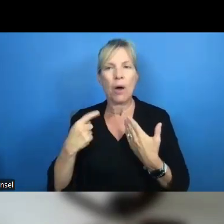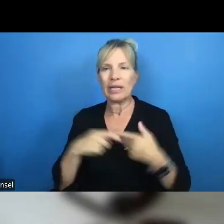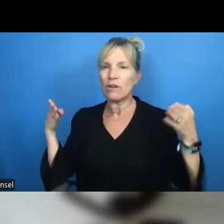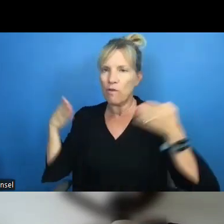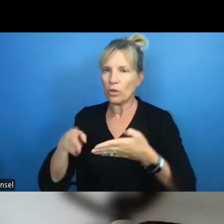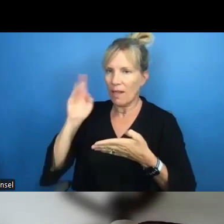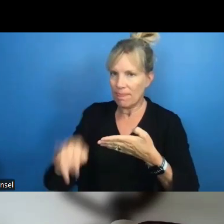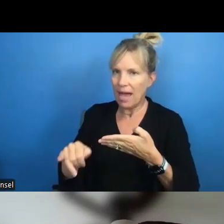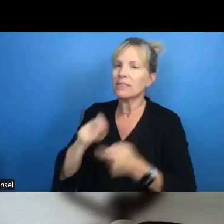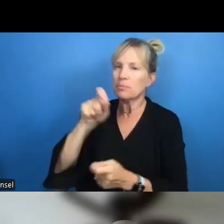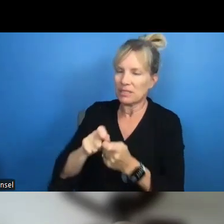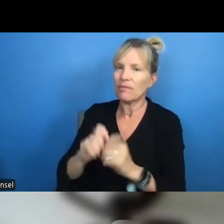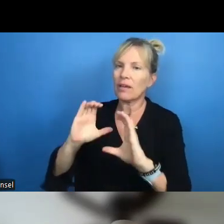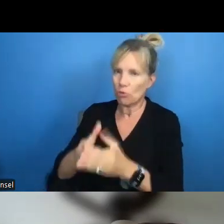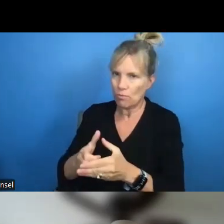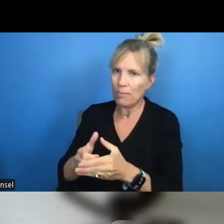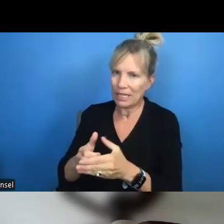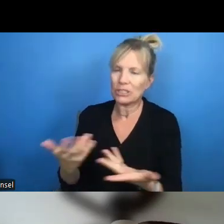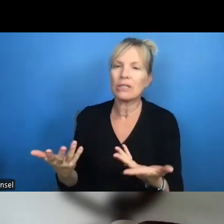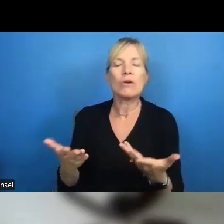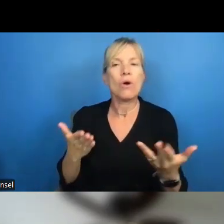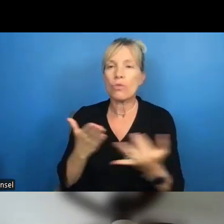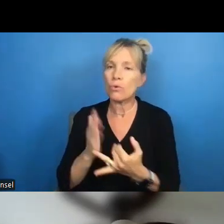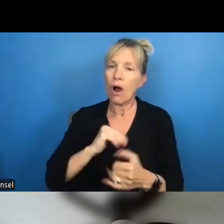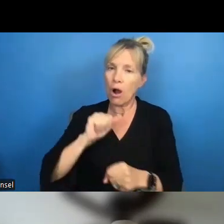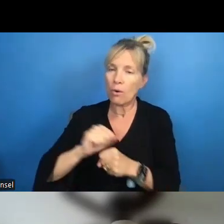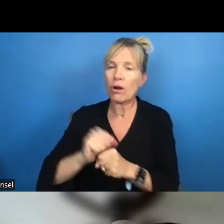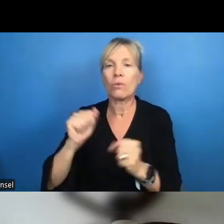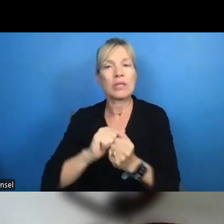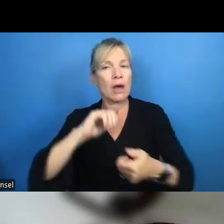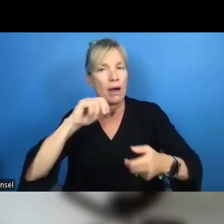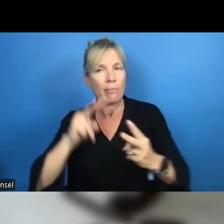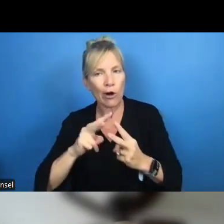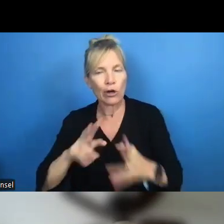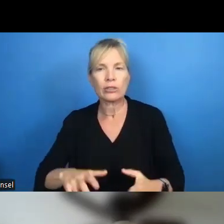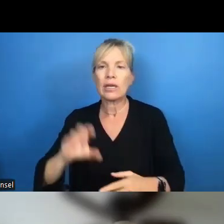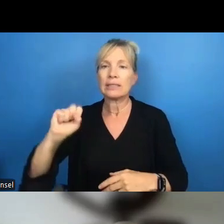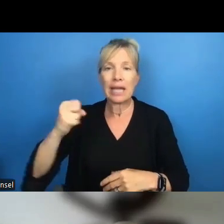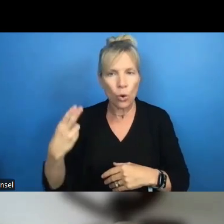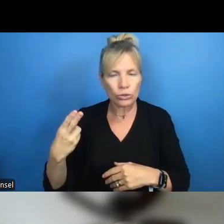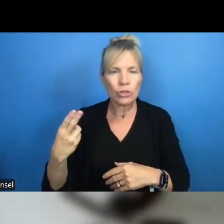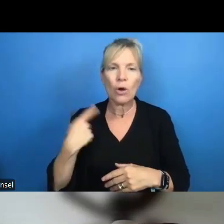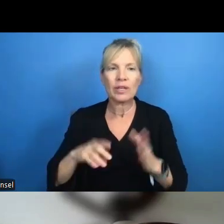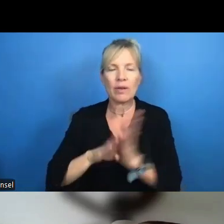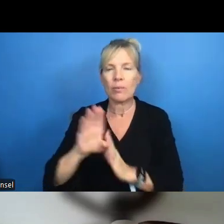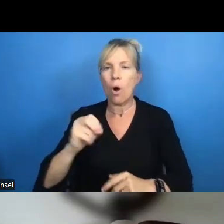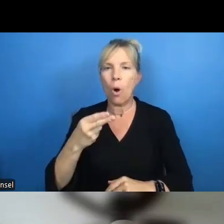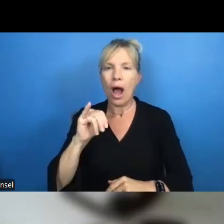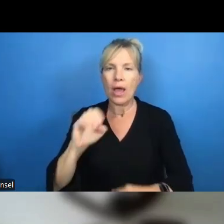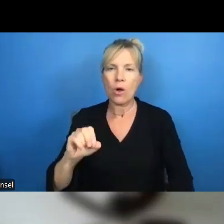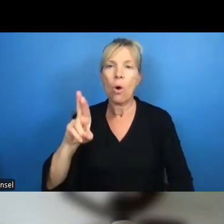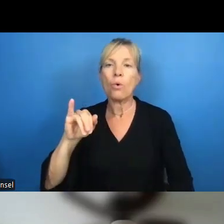on. So through all of that work with our partners and stakeholders, we developed the Ohio Rise